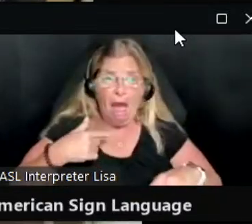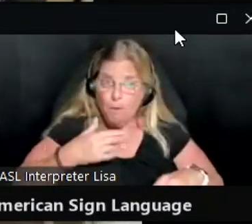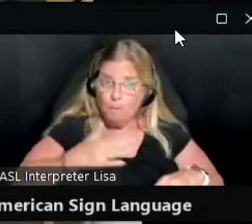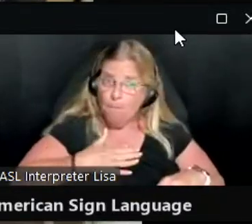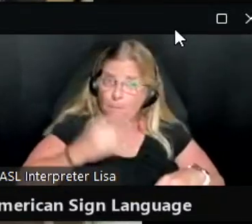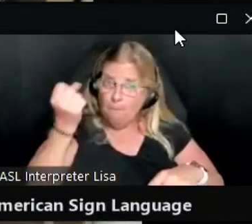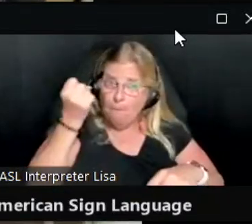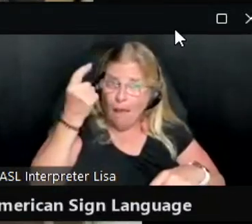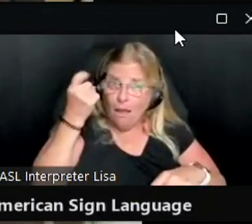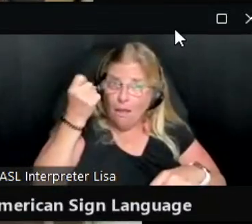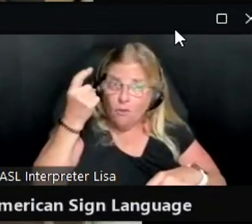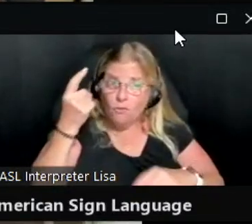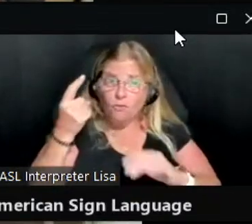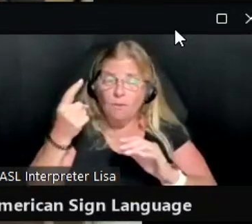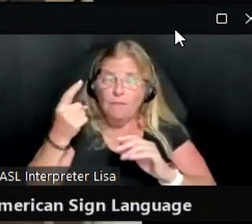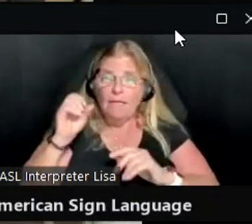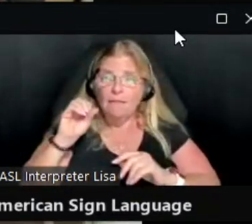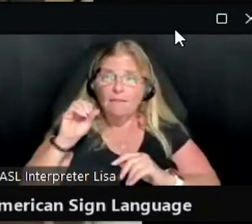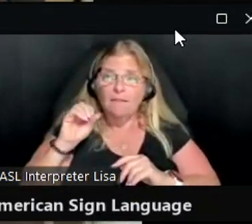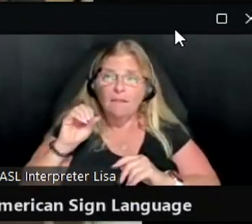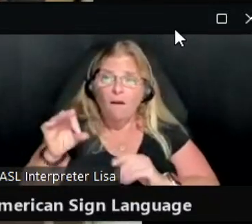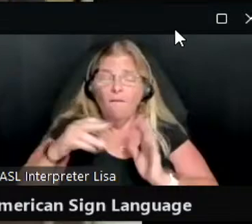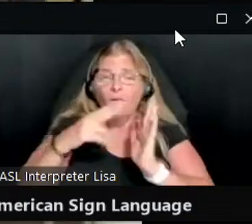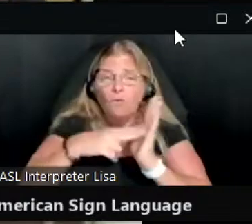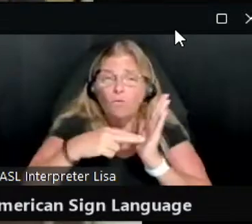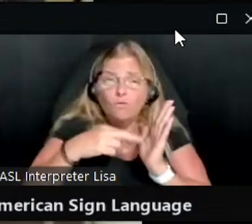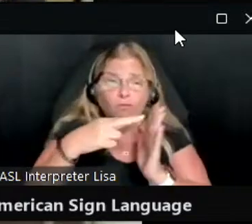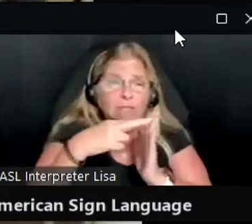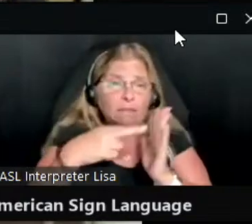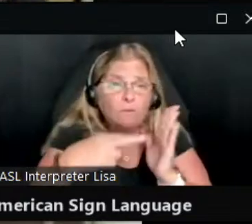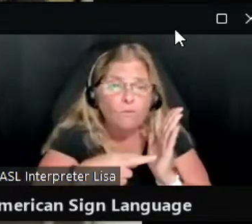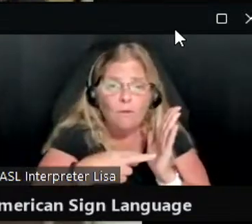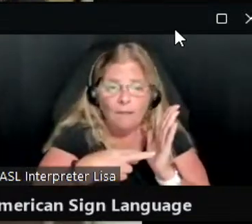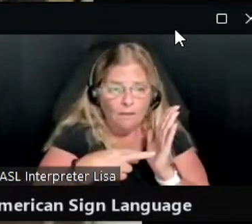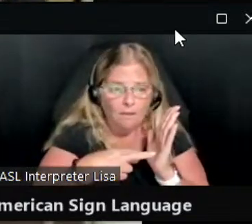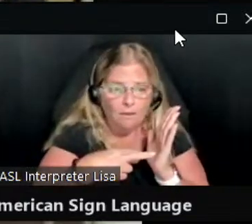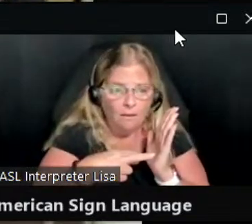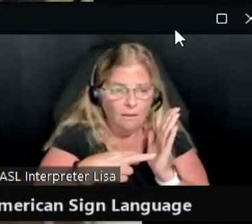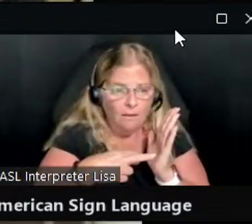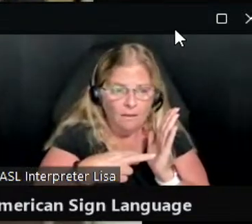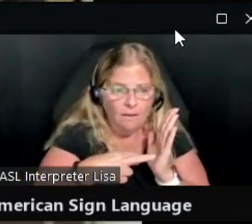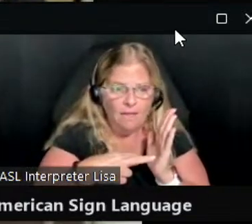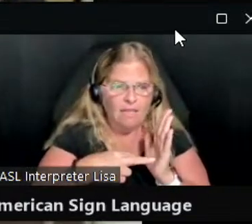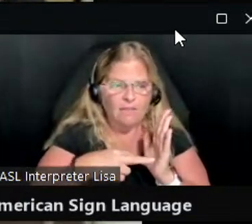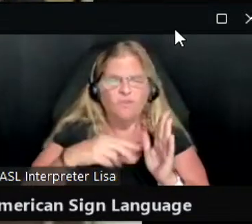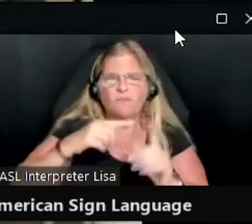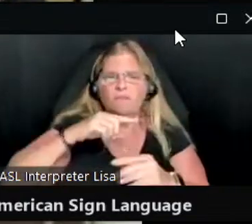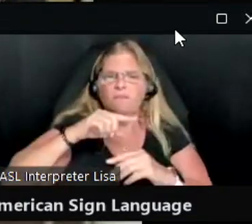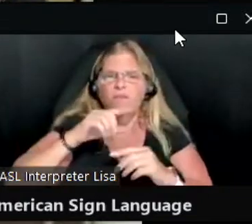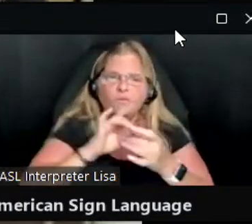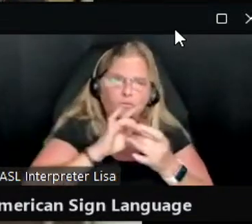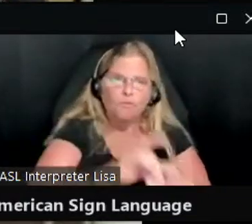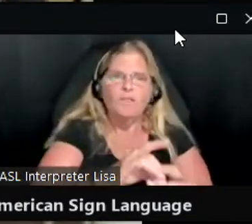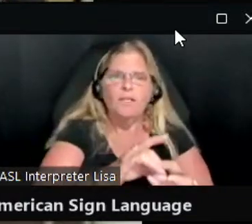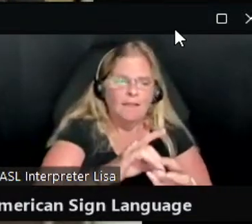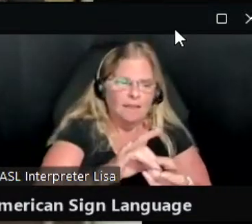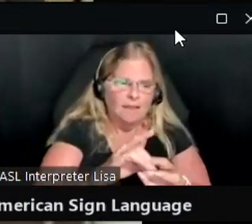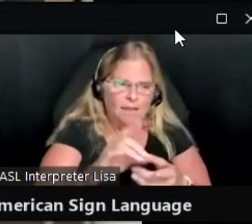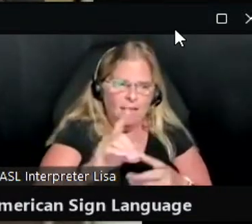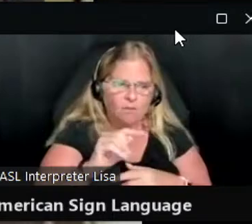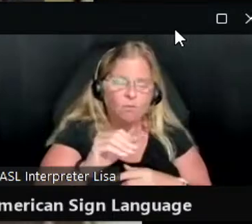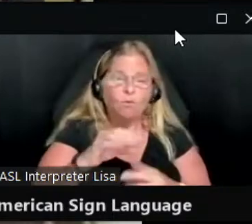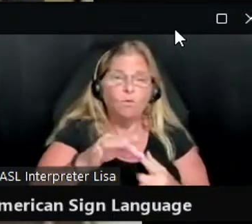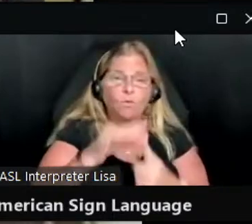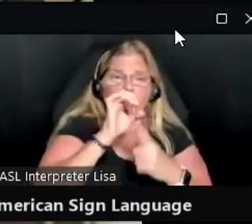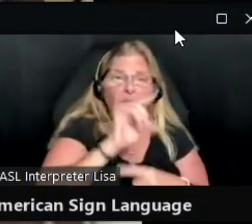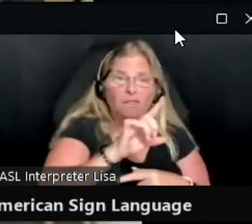of reading the regulations around licensure is that our special educators in our state don't need